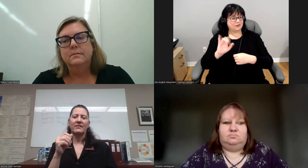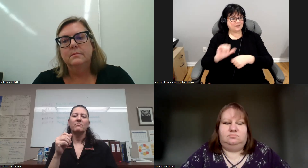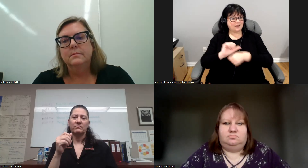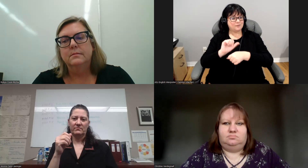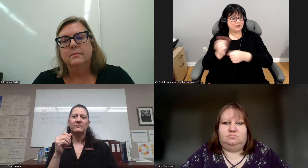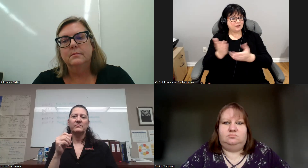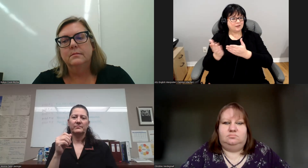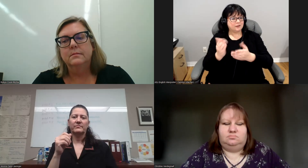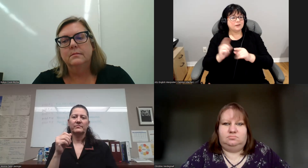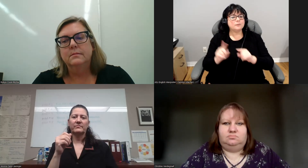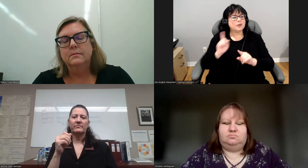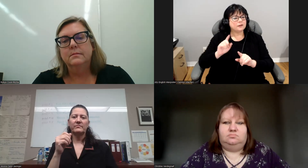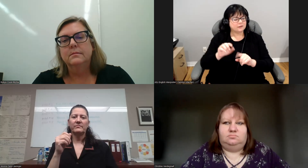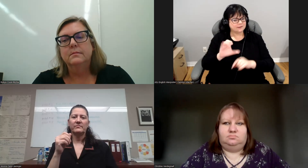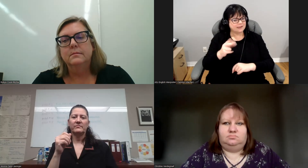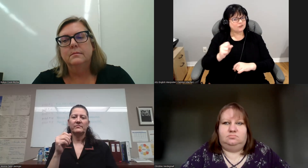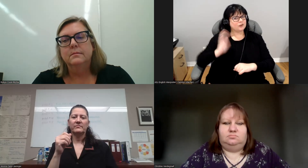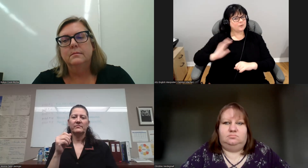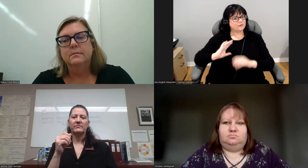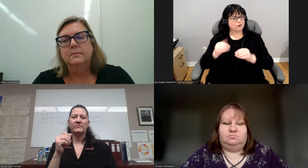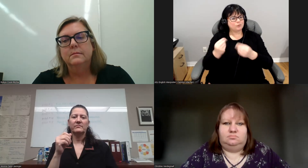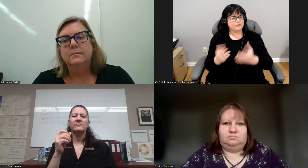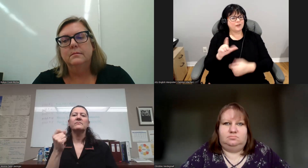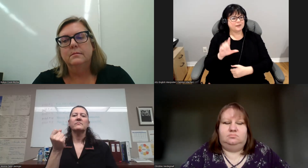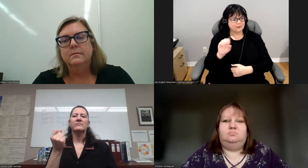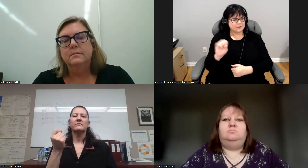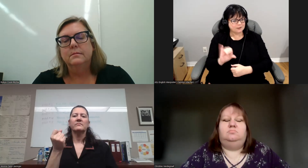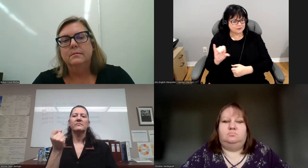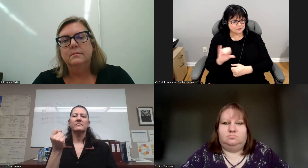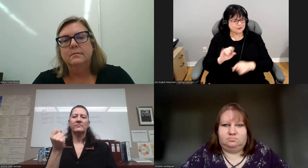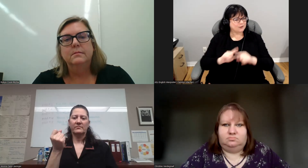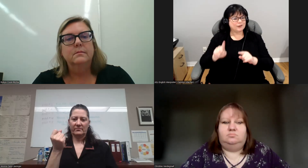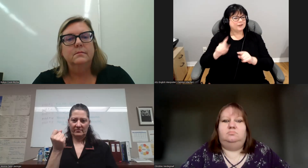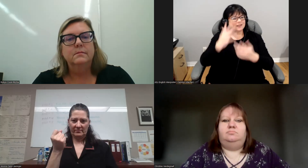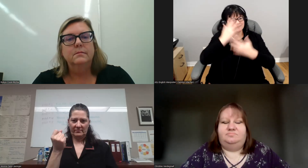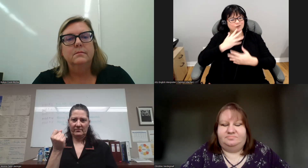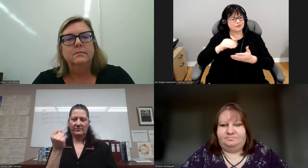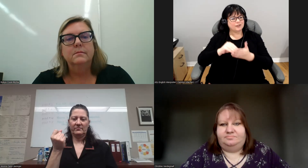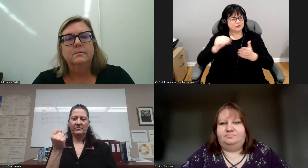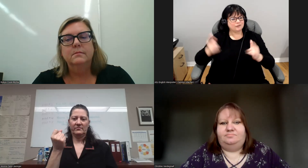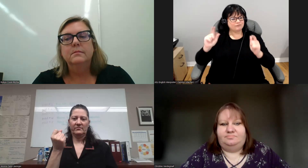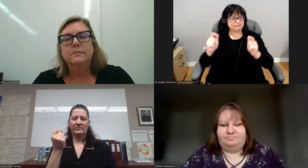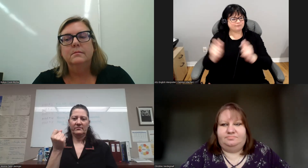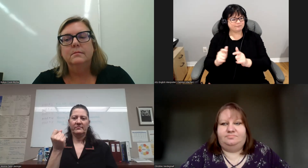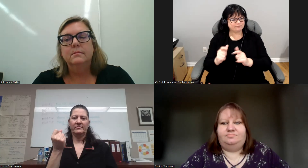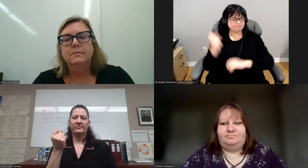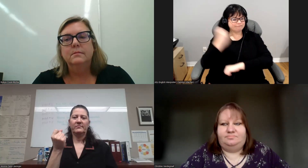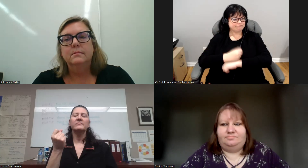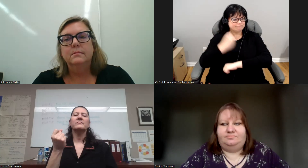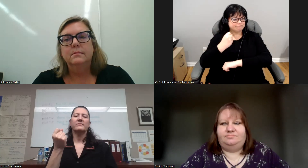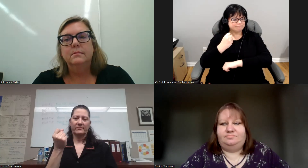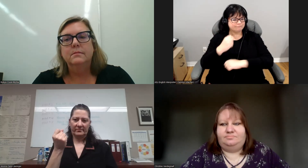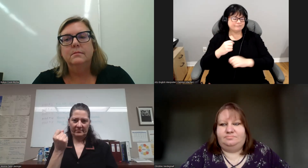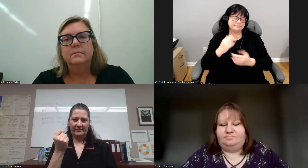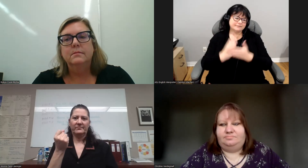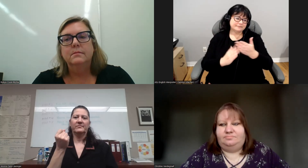to be the LBS. Unfortunately, they didn't have enough learners to keep the program running, which is, it does lead to some issues. But